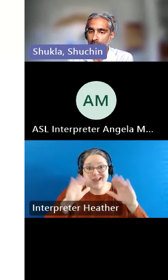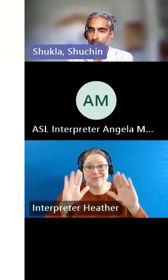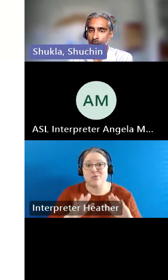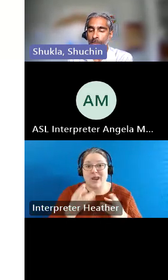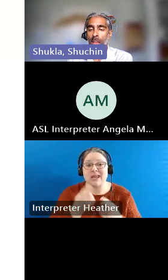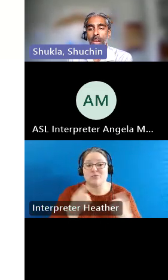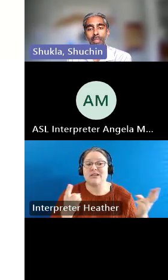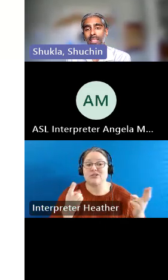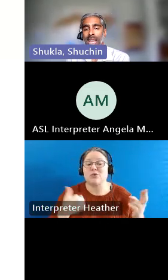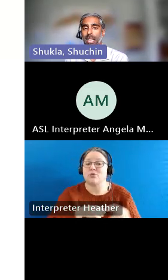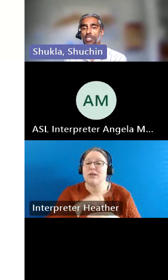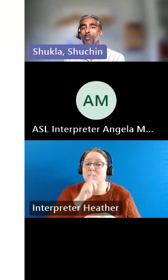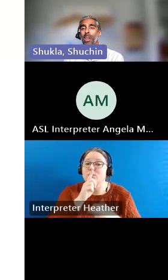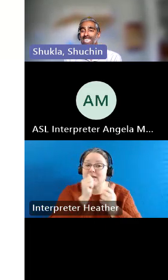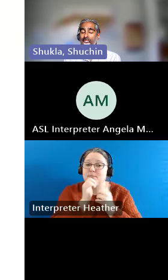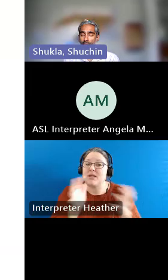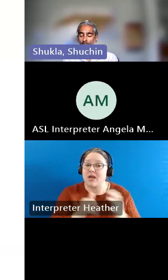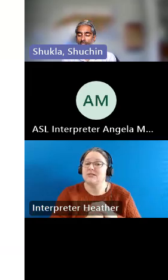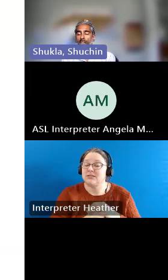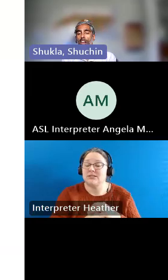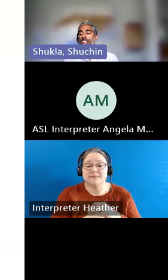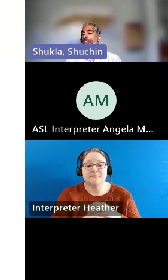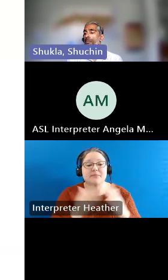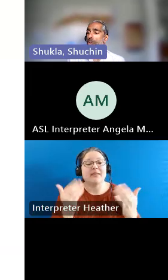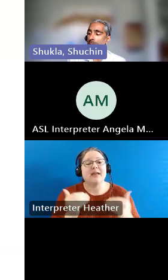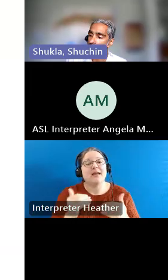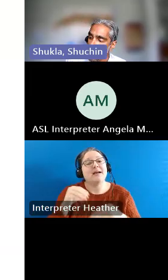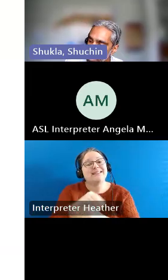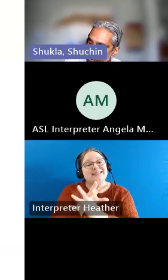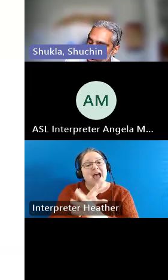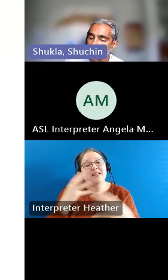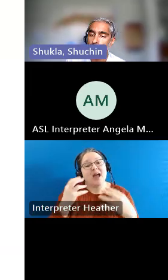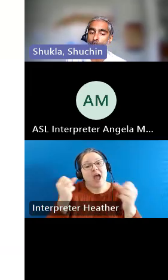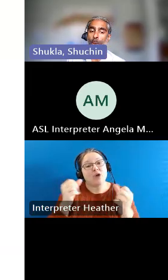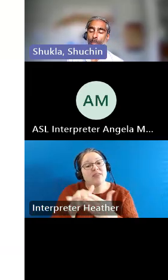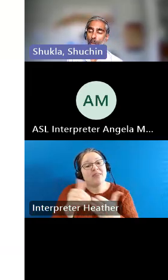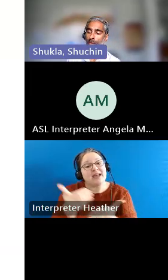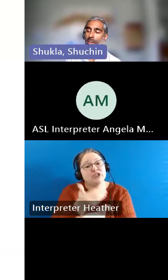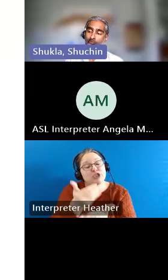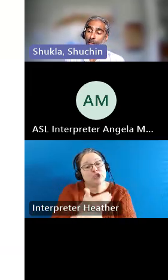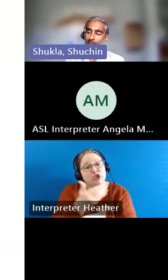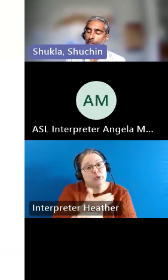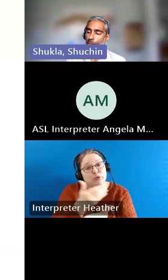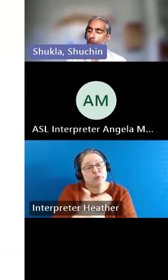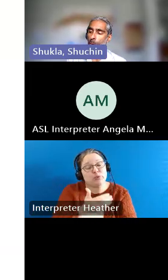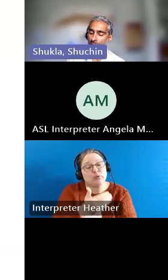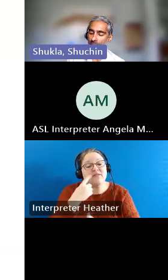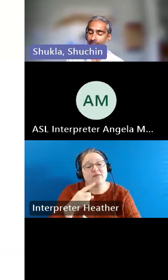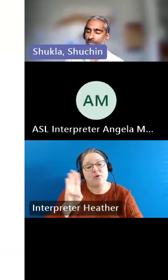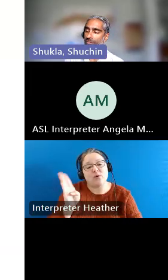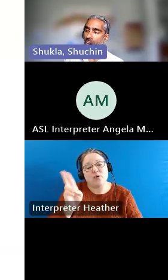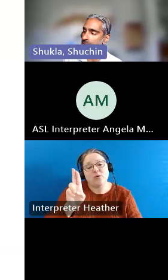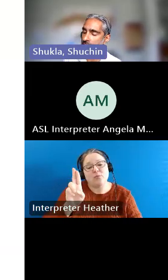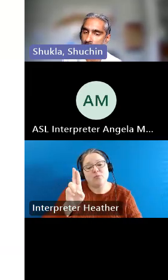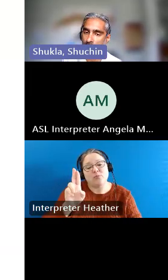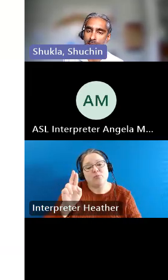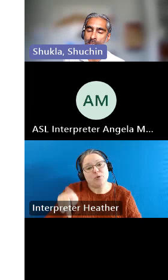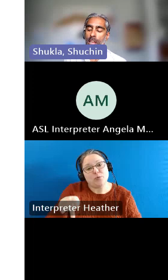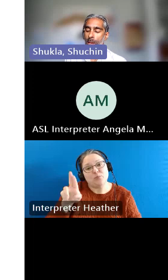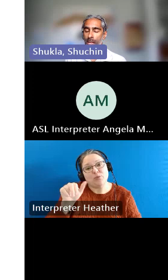Carolina. We are blessed here. And then lastly, I'll just point out telehealth is a new thing for buprenorphine, not for methadone, for buprenorphine in the